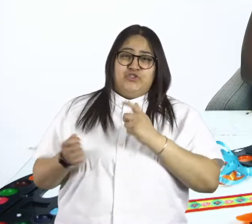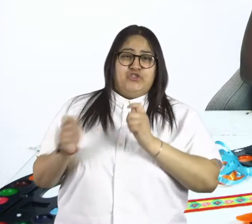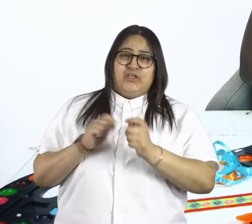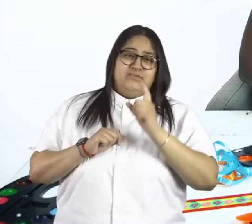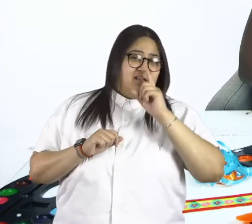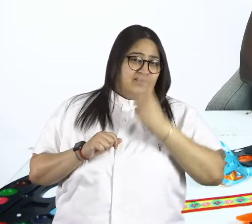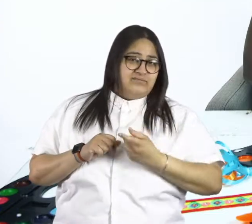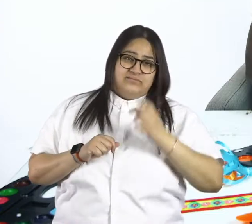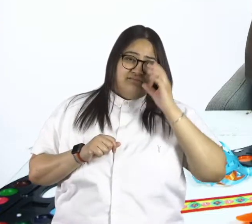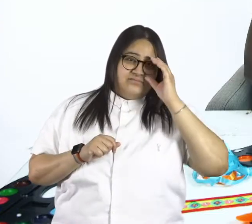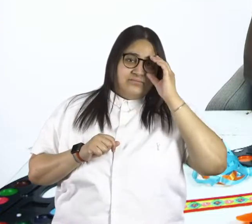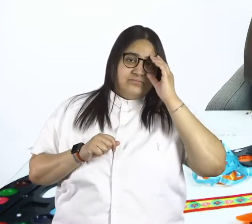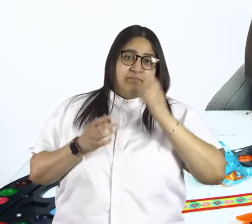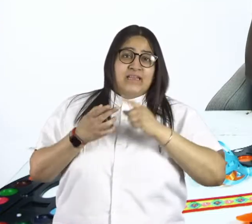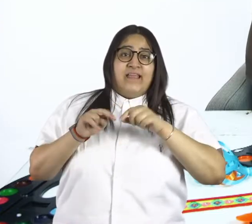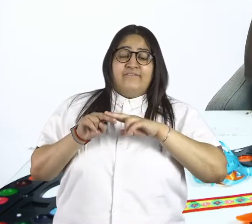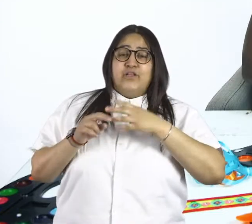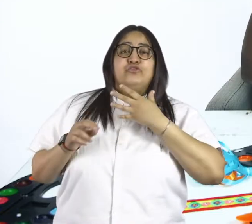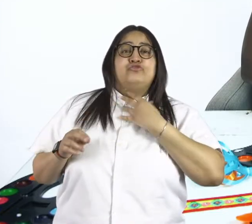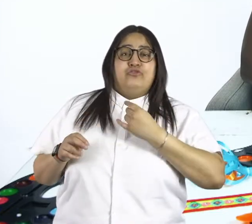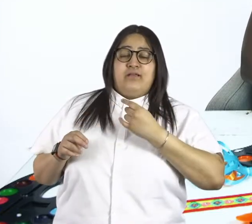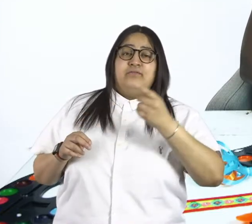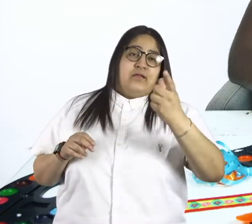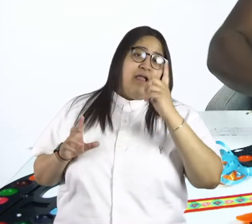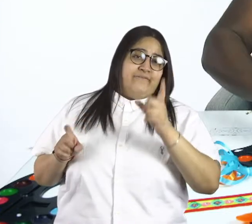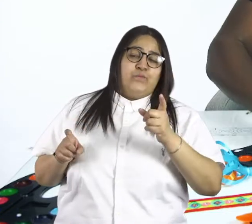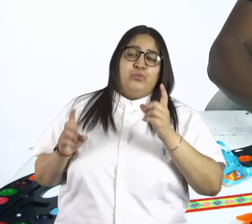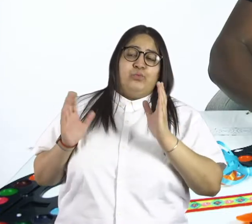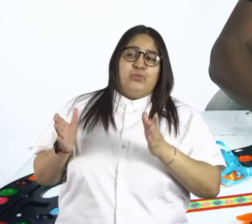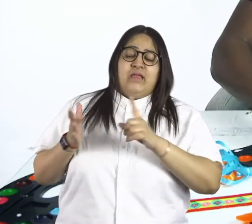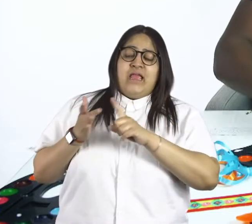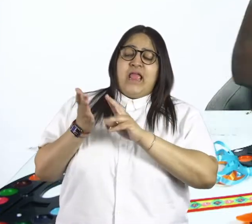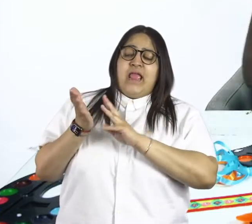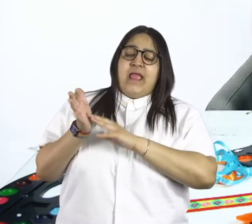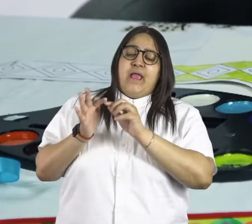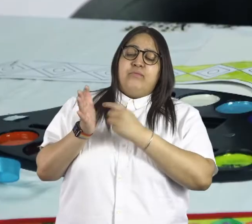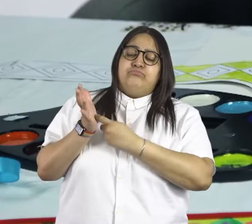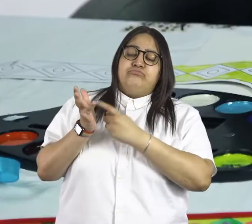improvise and make it work.